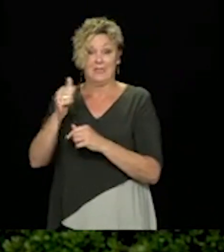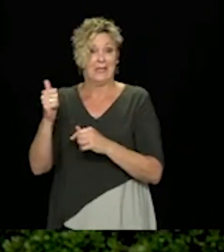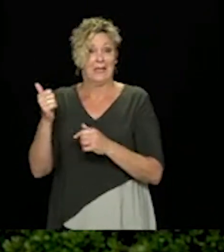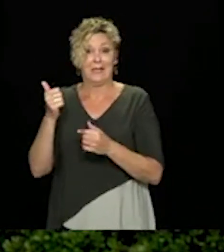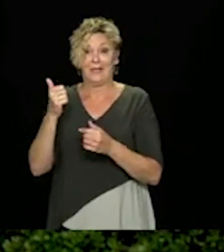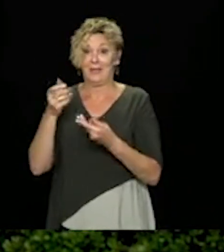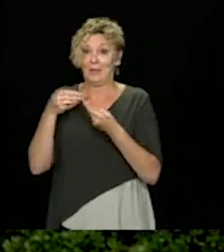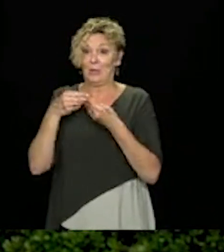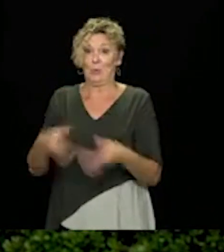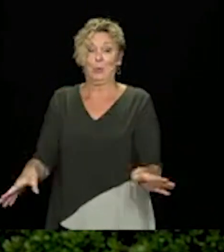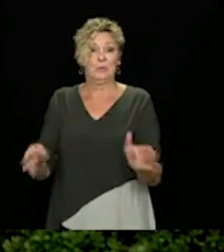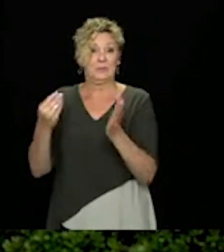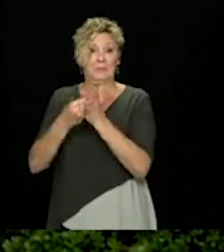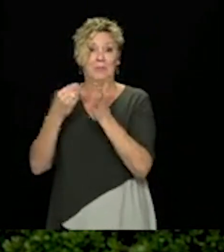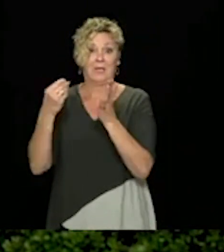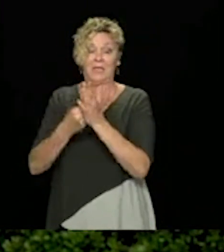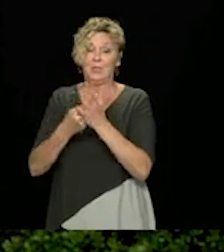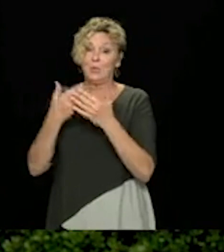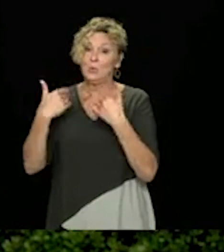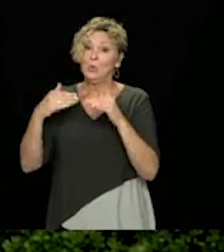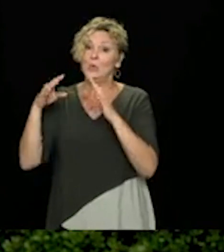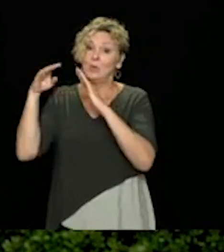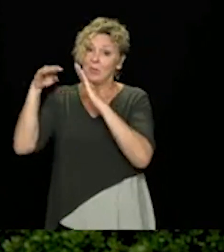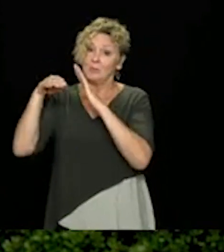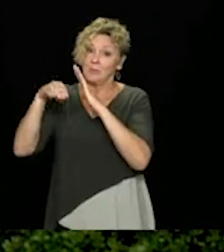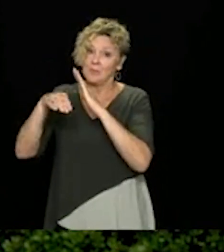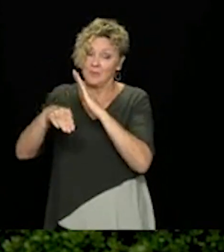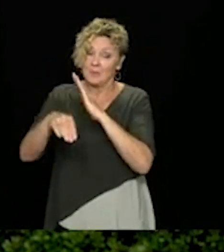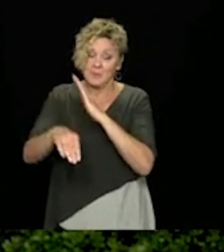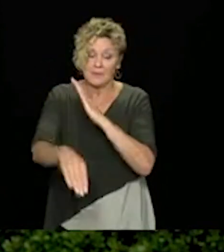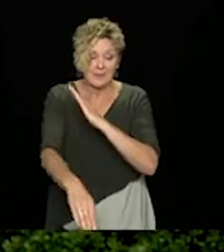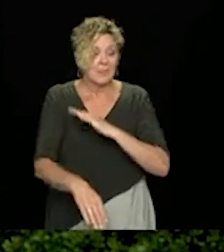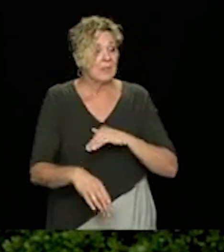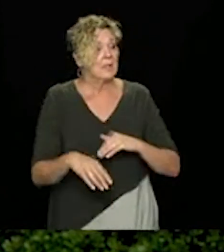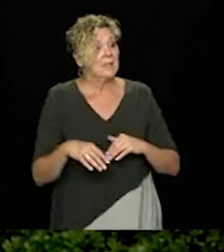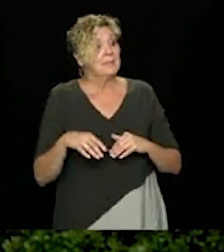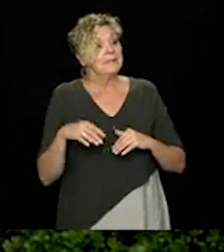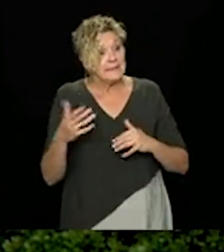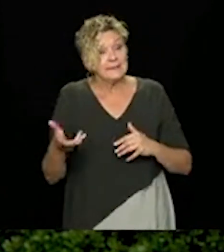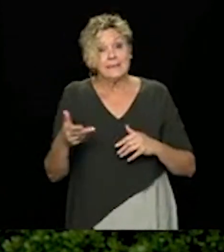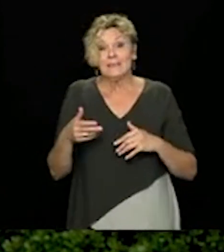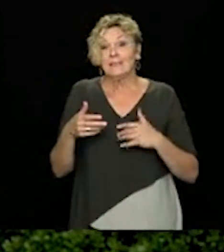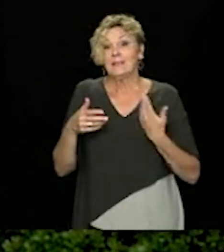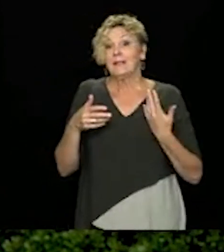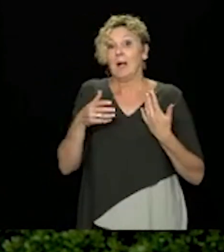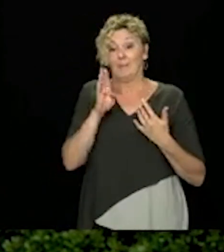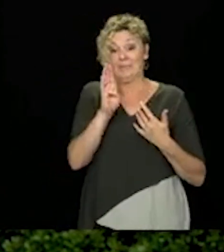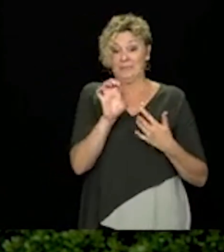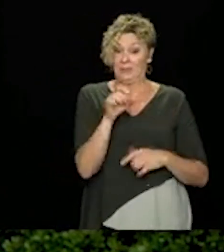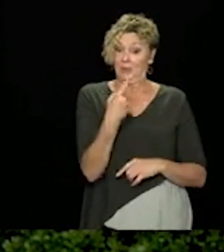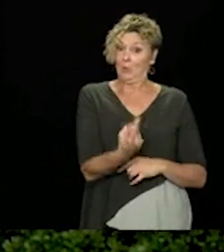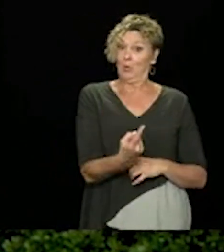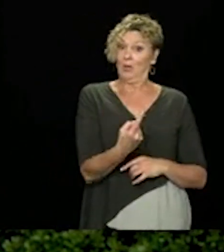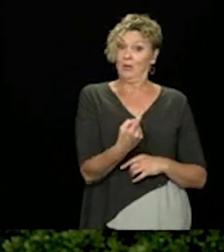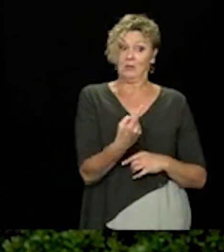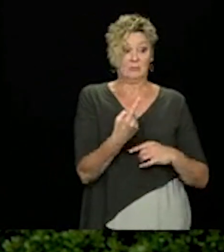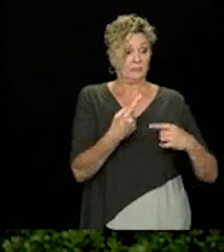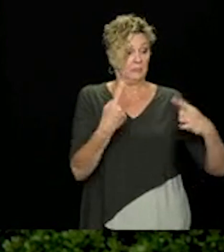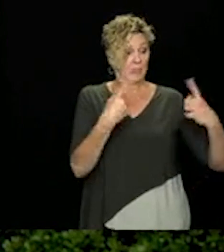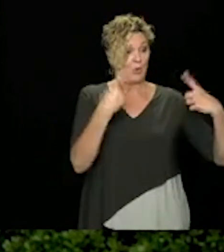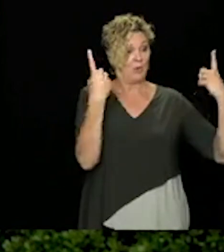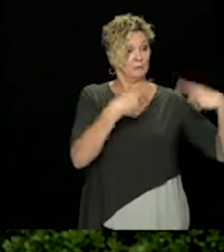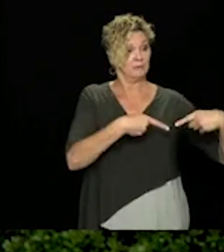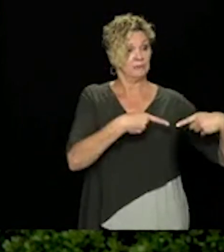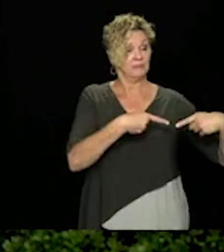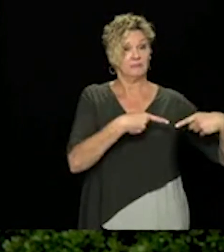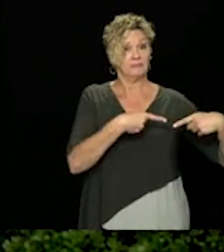Columbia, but across the country and indeed around the world. And it's not just British Columbia that's closed its borders. It's not just British